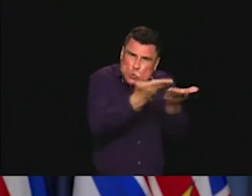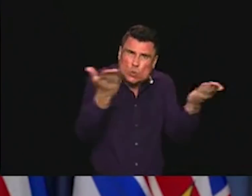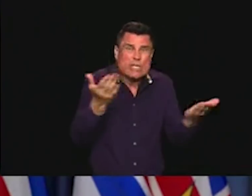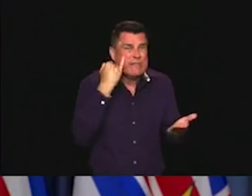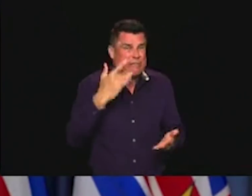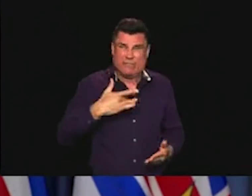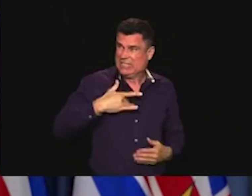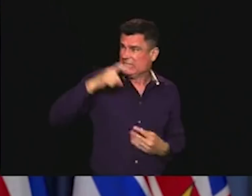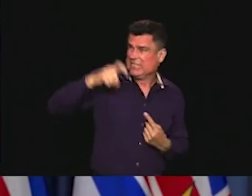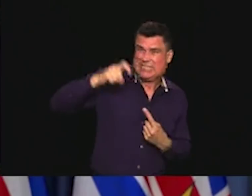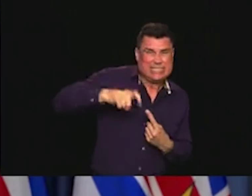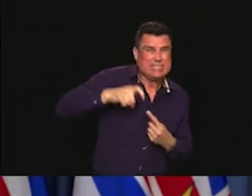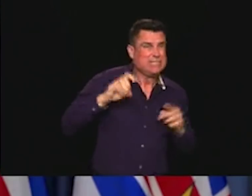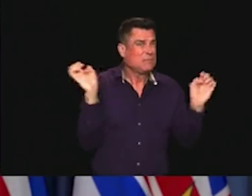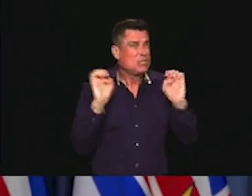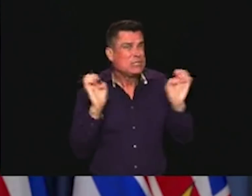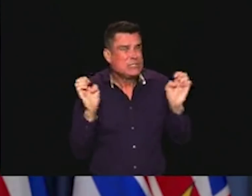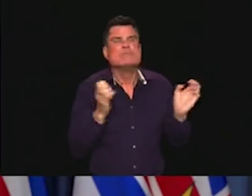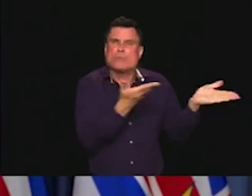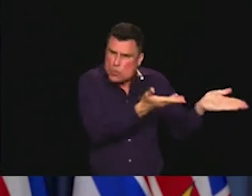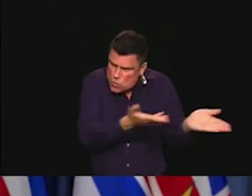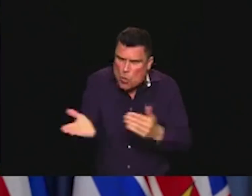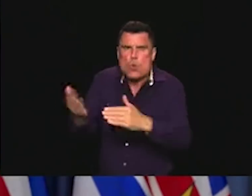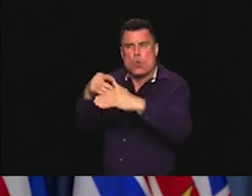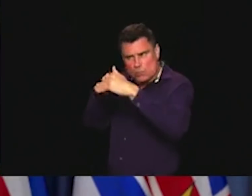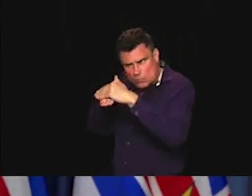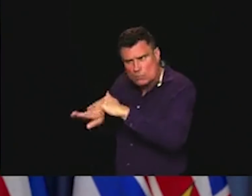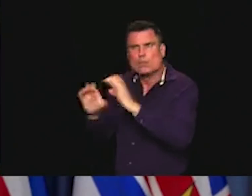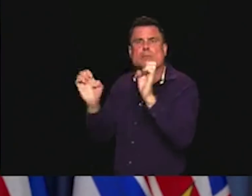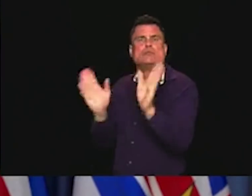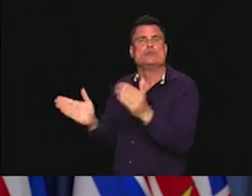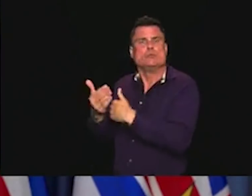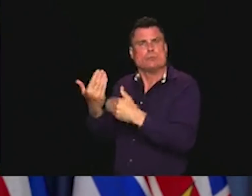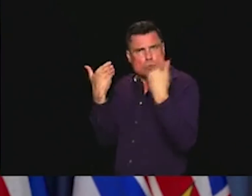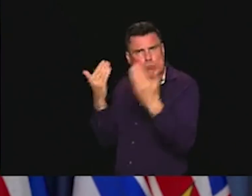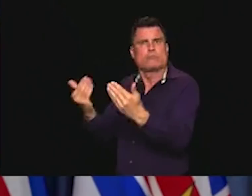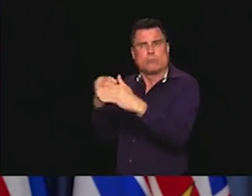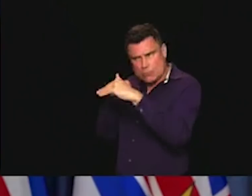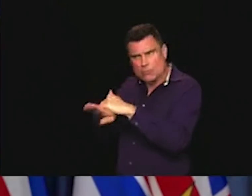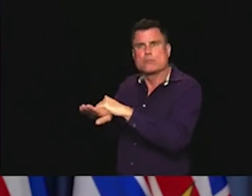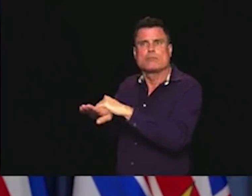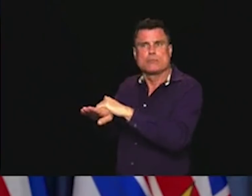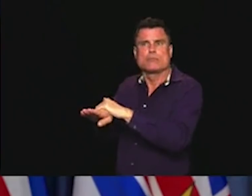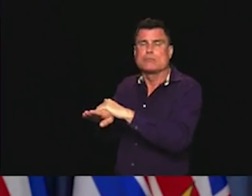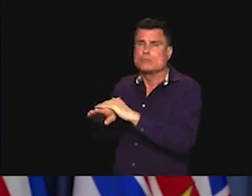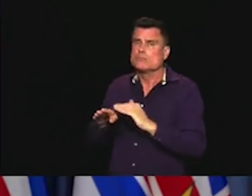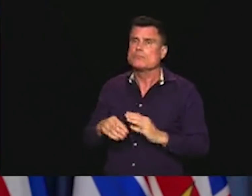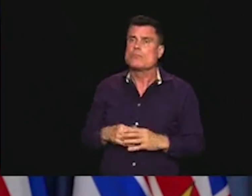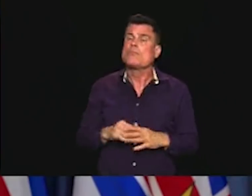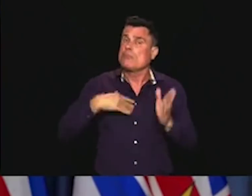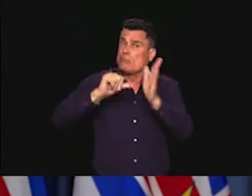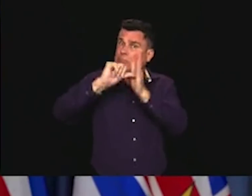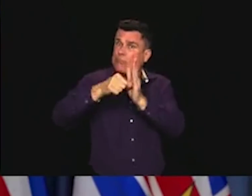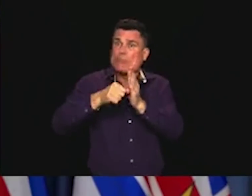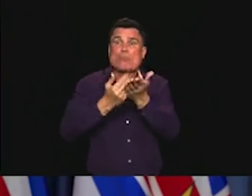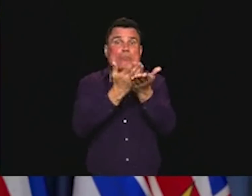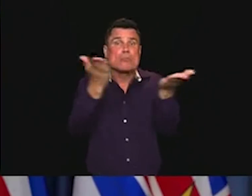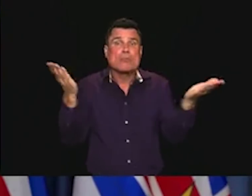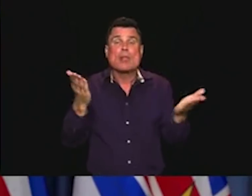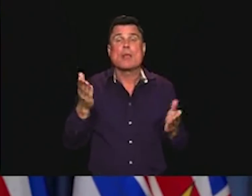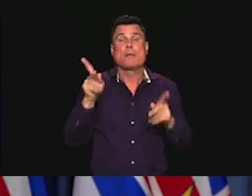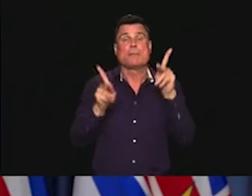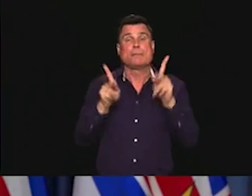4,975 people visited emergency rooms. One of the issues for people in visiting hospitals, of course, one of the reasons why that number dropped,